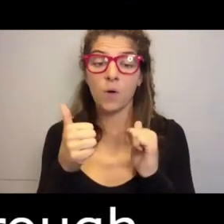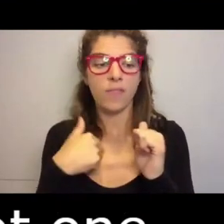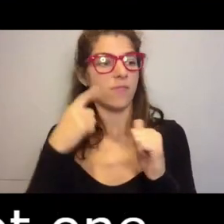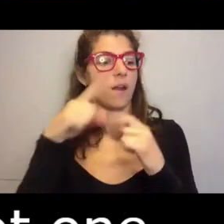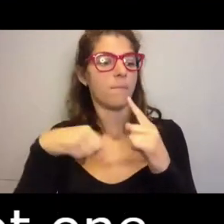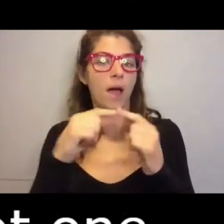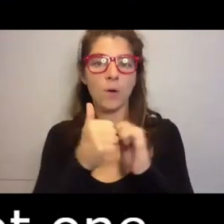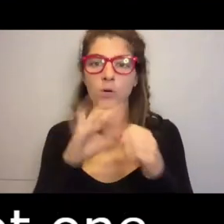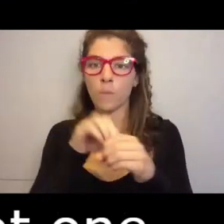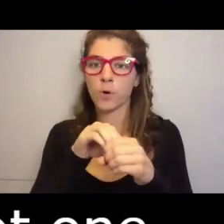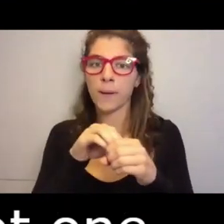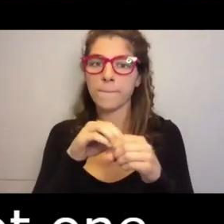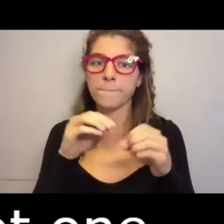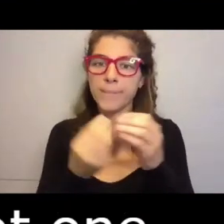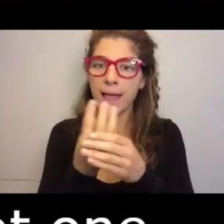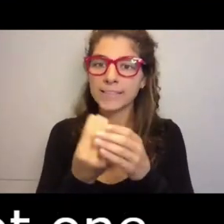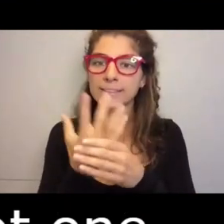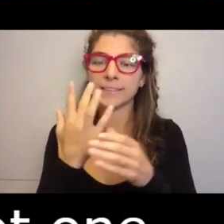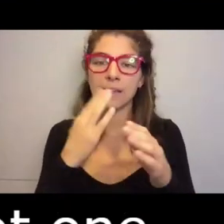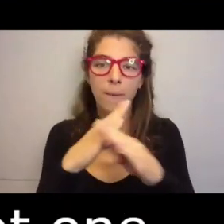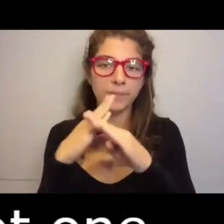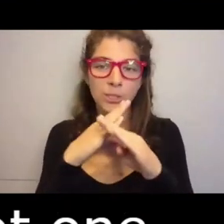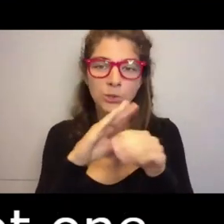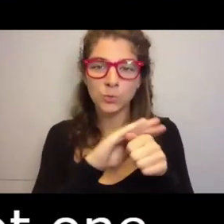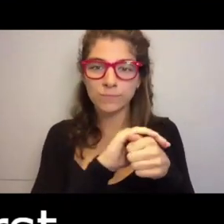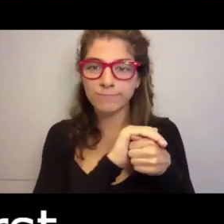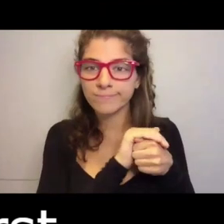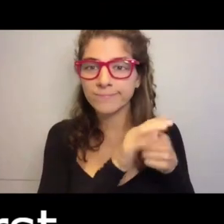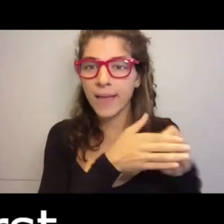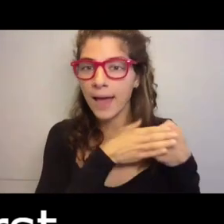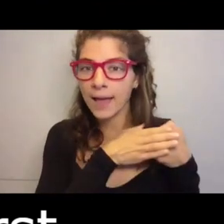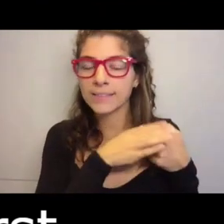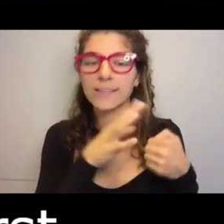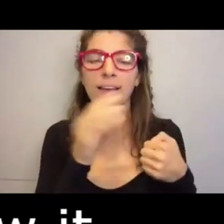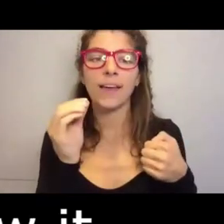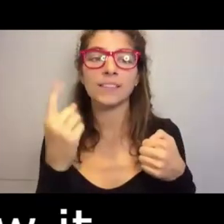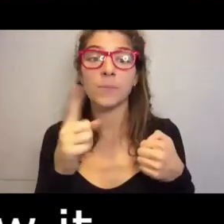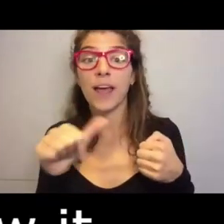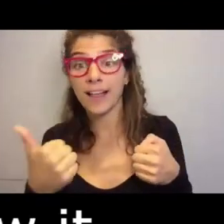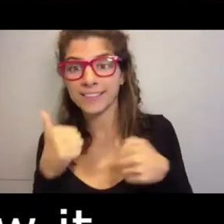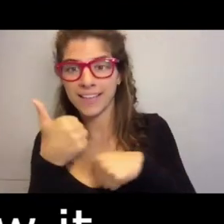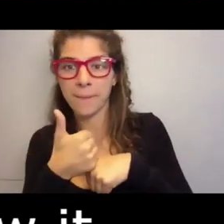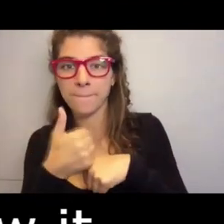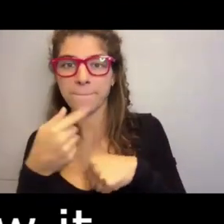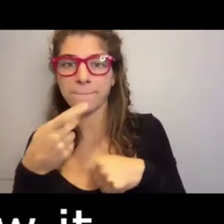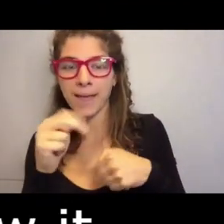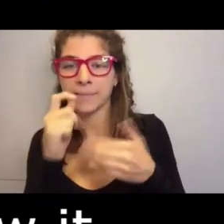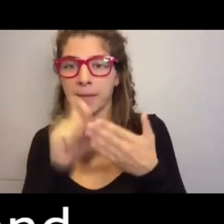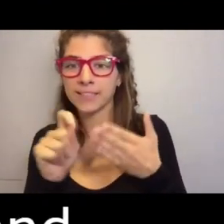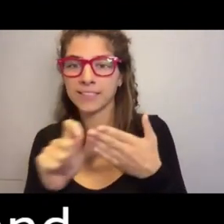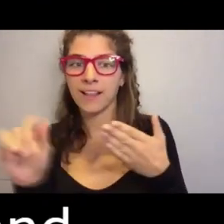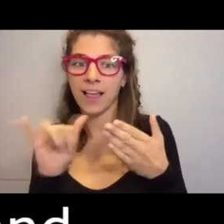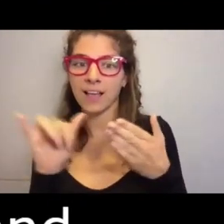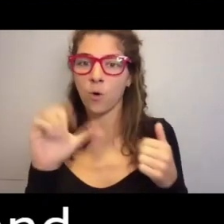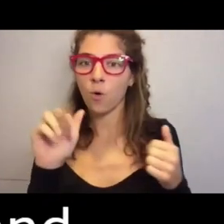I thought about how I could incorporate plants and obstacles to hide. And someone else set up their pens and pencils like they were